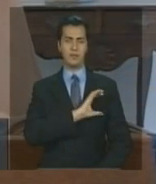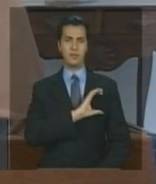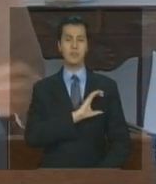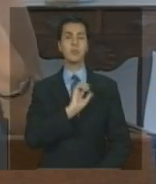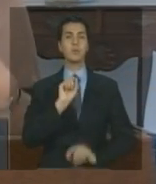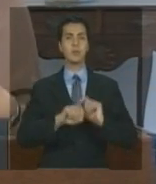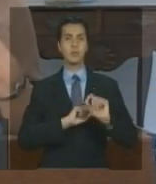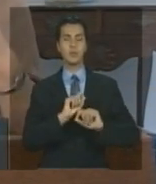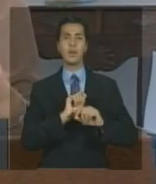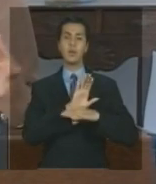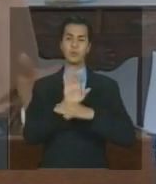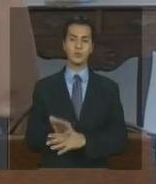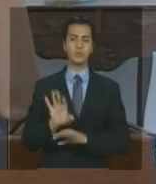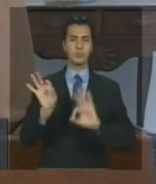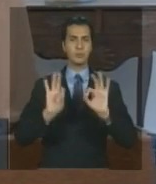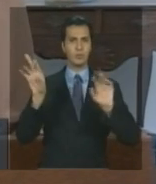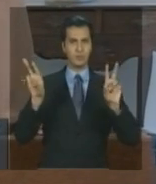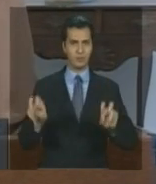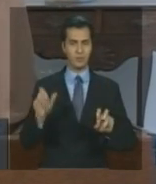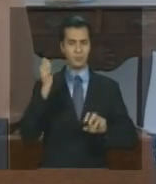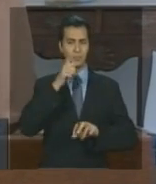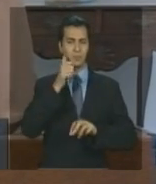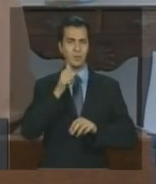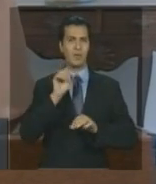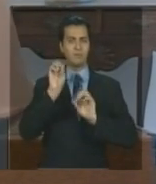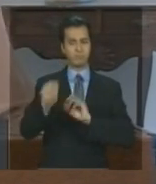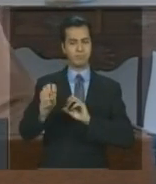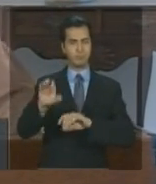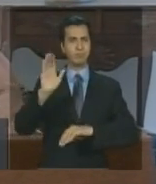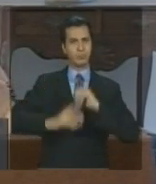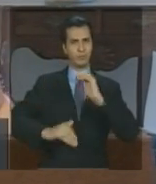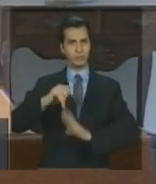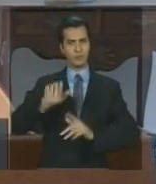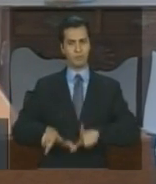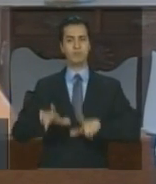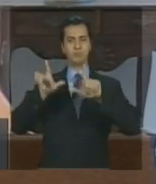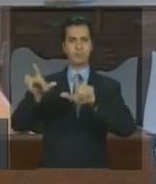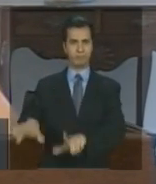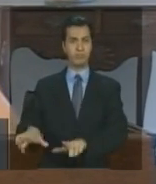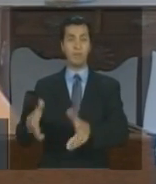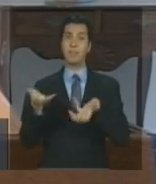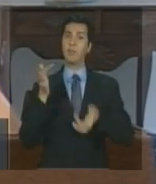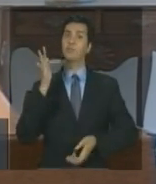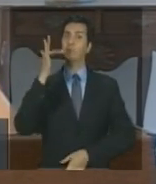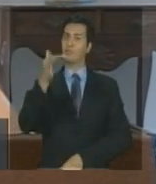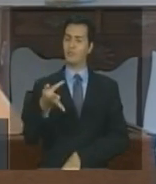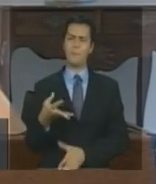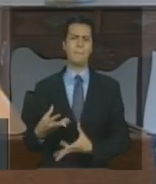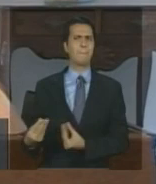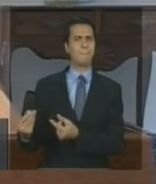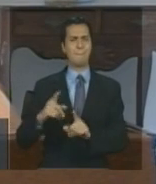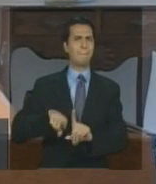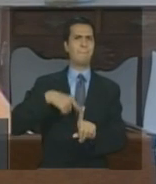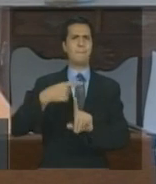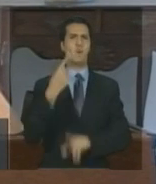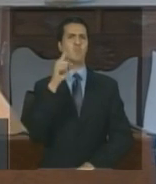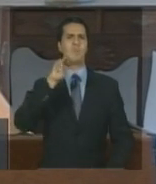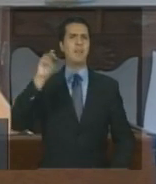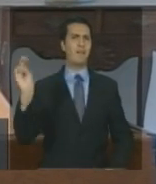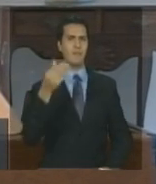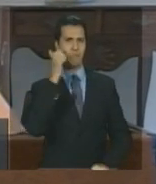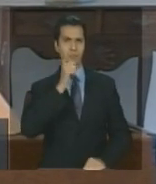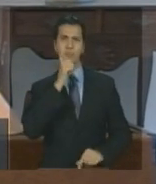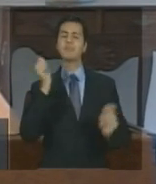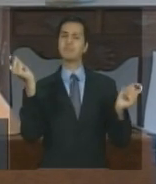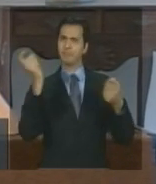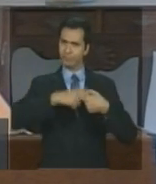Milhão, que é a capacitação profissional de mulheres. So in addition to Canada's contribution to the Science Without Borders program, we would